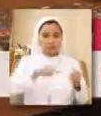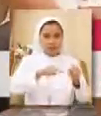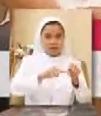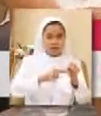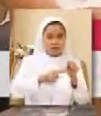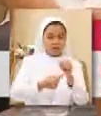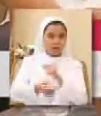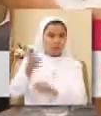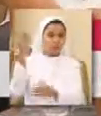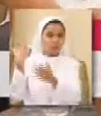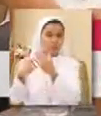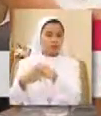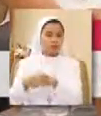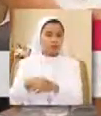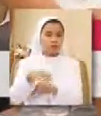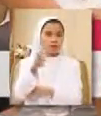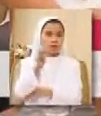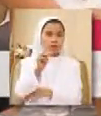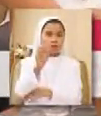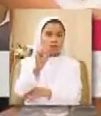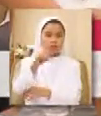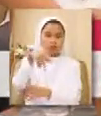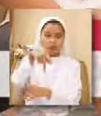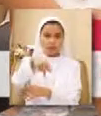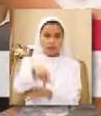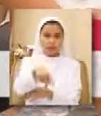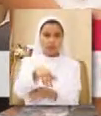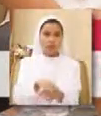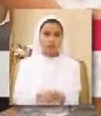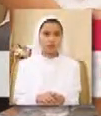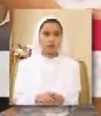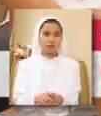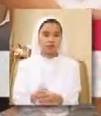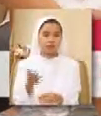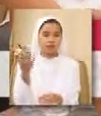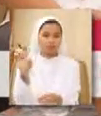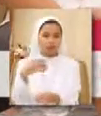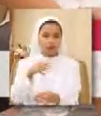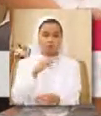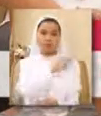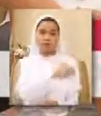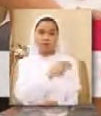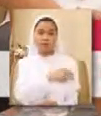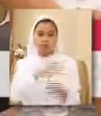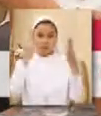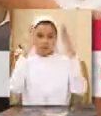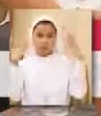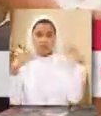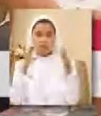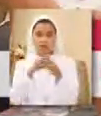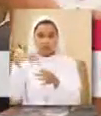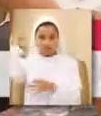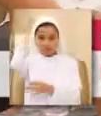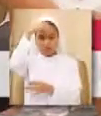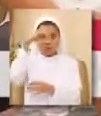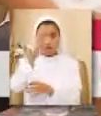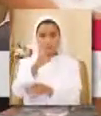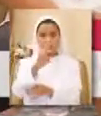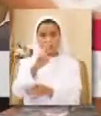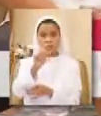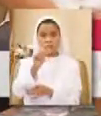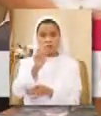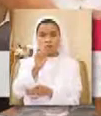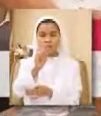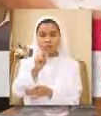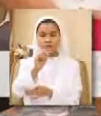was started by the name of Missionary Sisters of St. Francis, I think. Okay. That's why you were sent to the Philippines